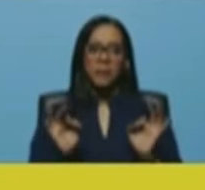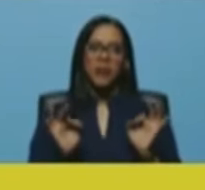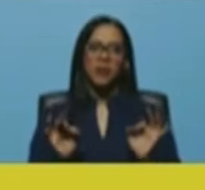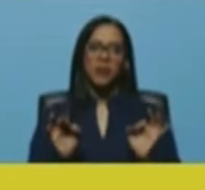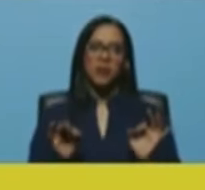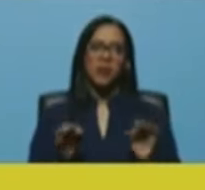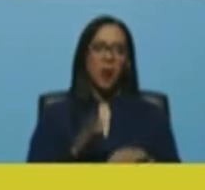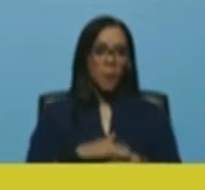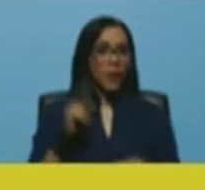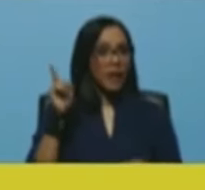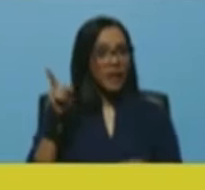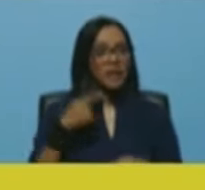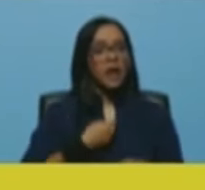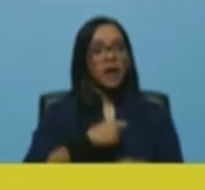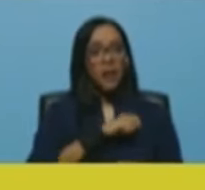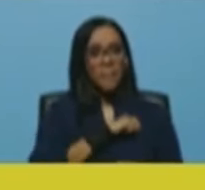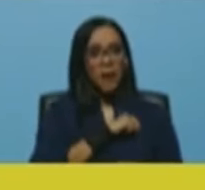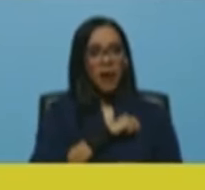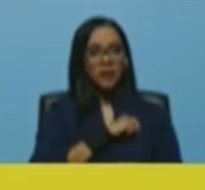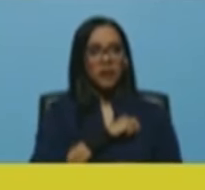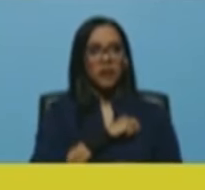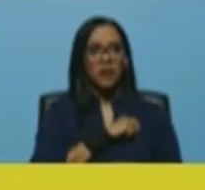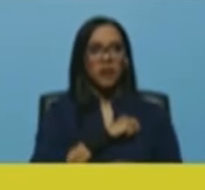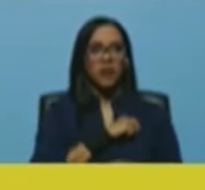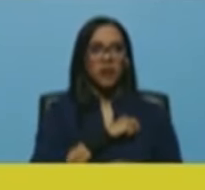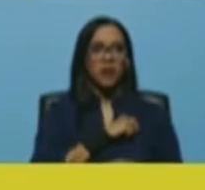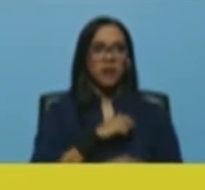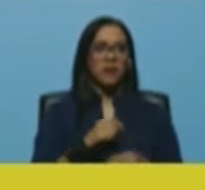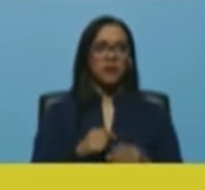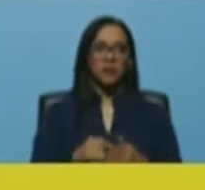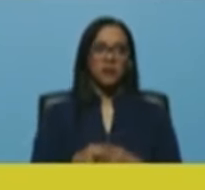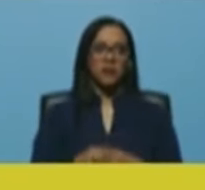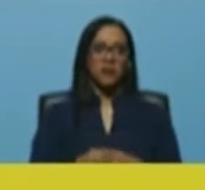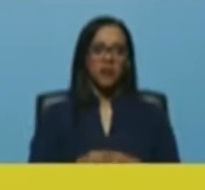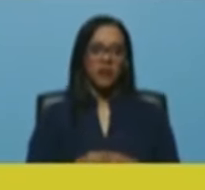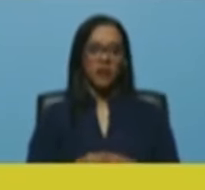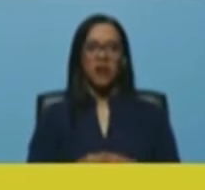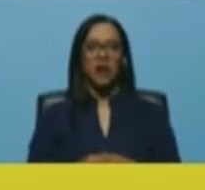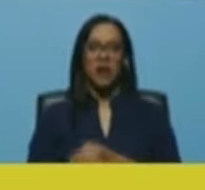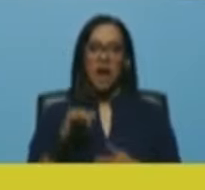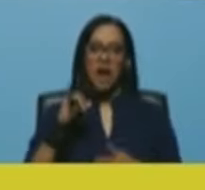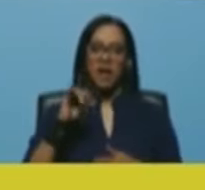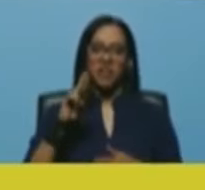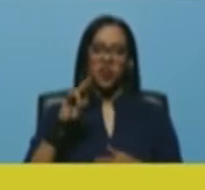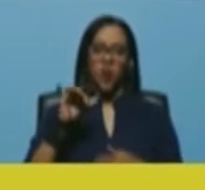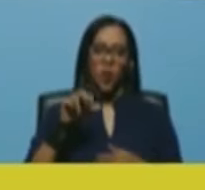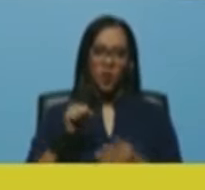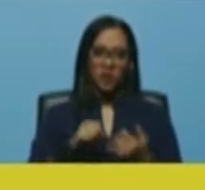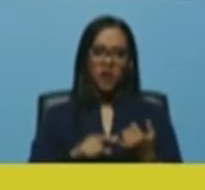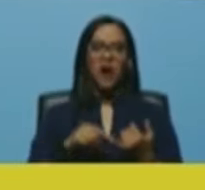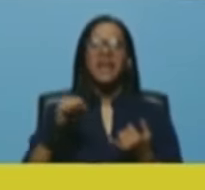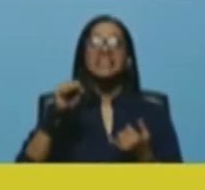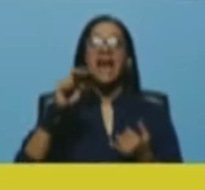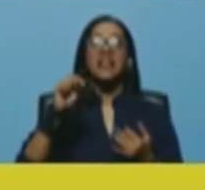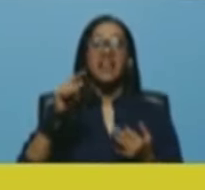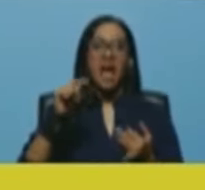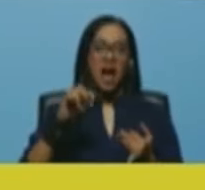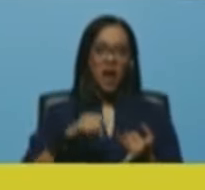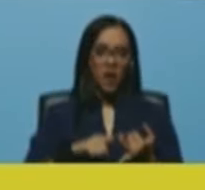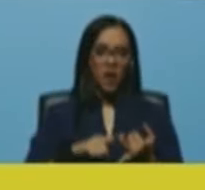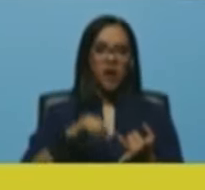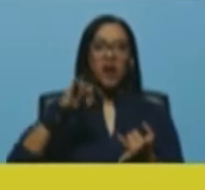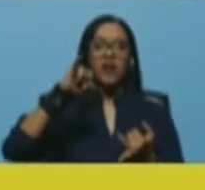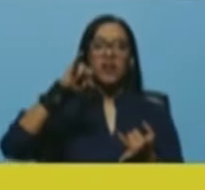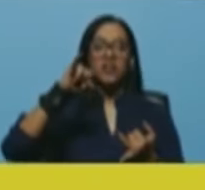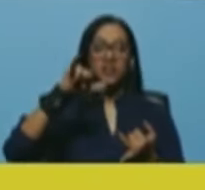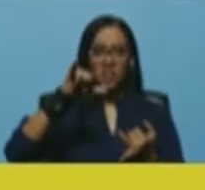I was saying precisely because there in Spain, Núñez Feijó, Ayuso, Santiago Abascal,